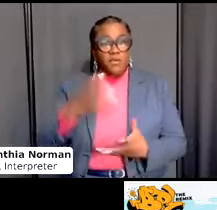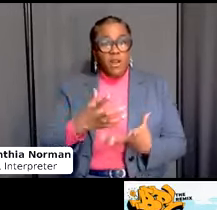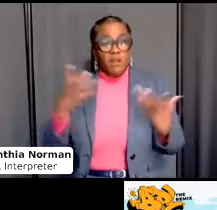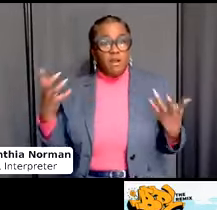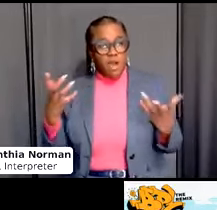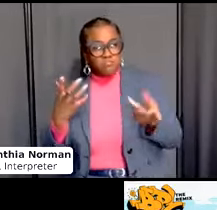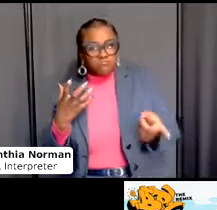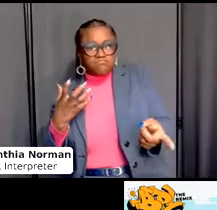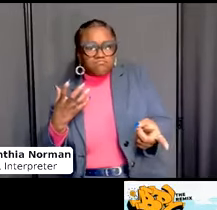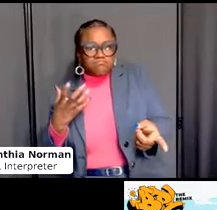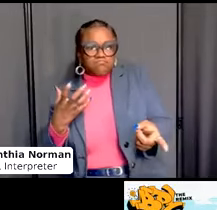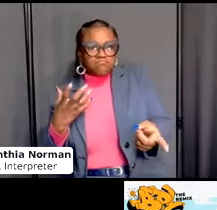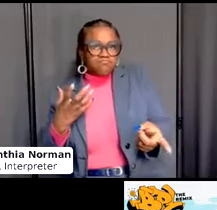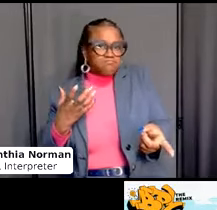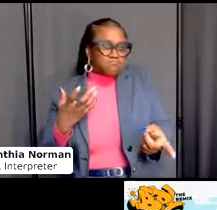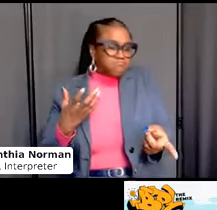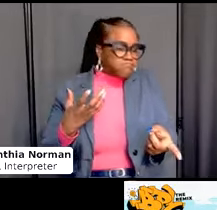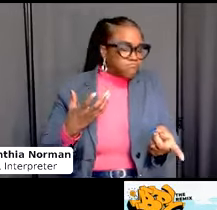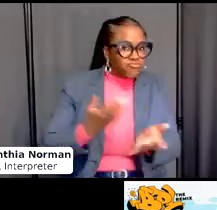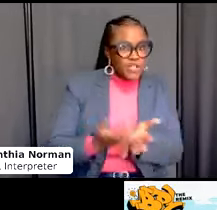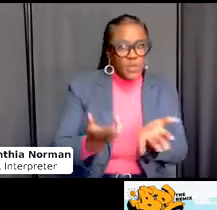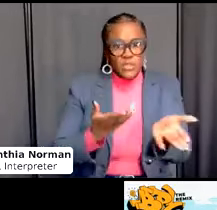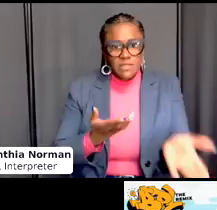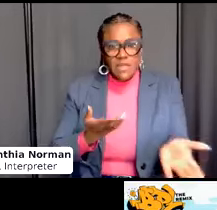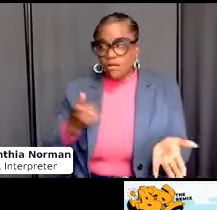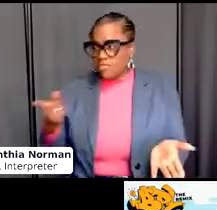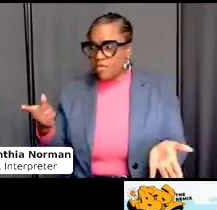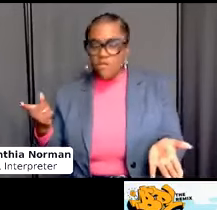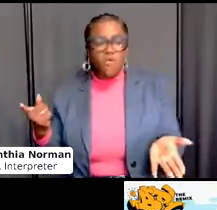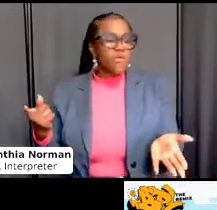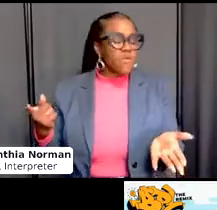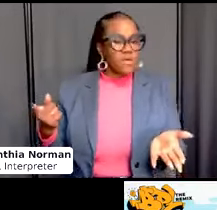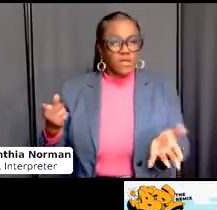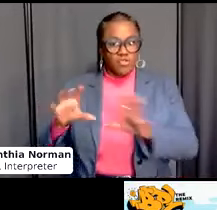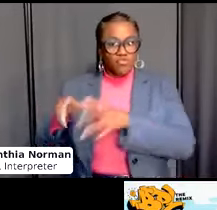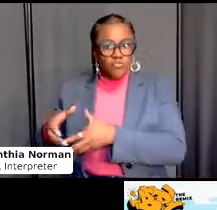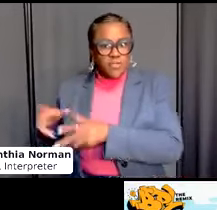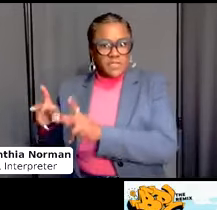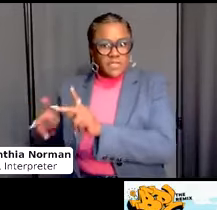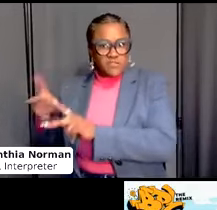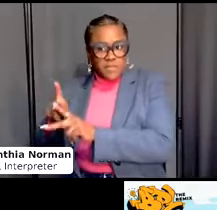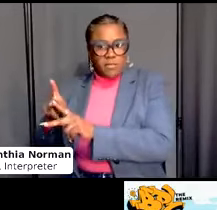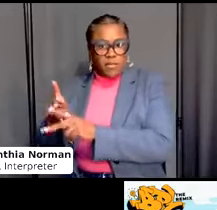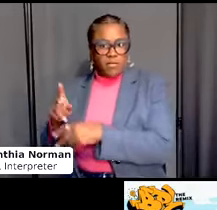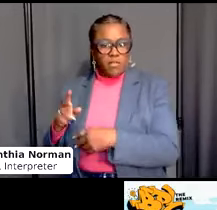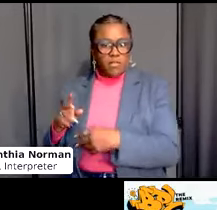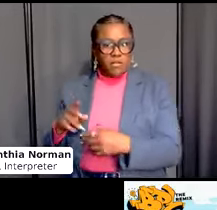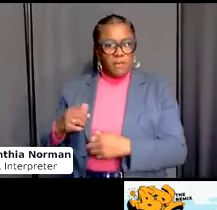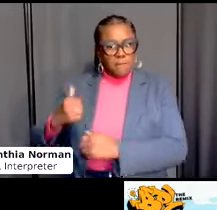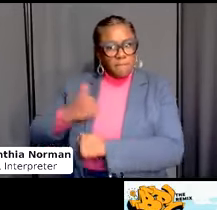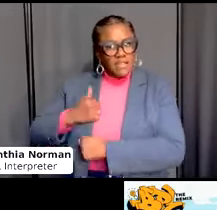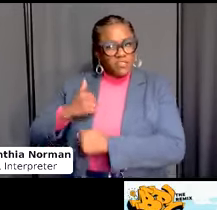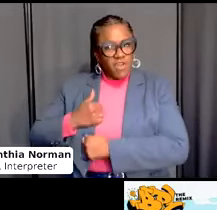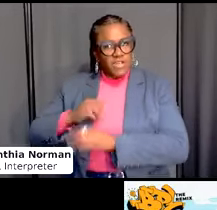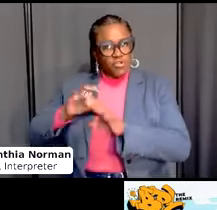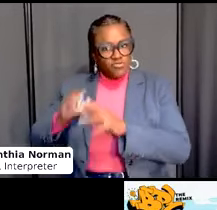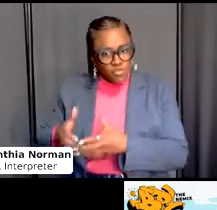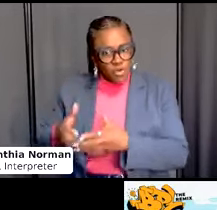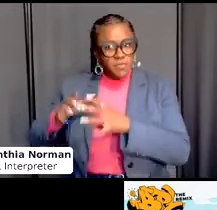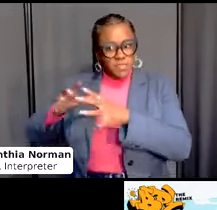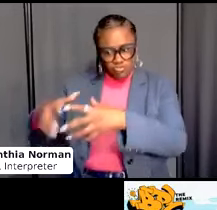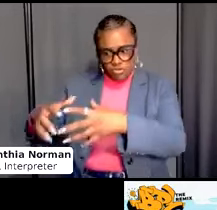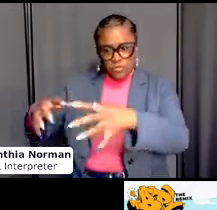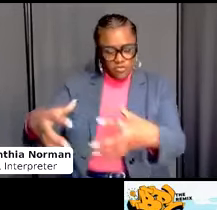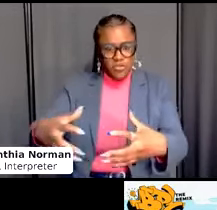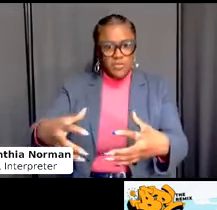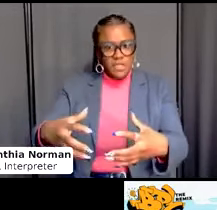the deposits from, are sort of bands of people, the groups, the militarized groups or violent groups,